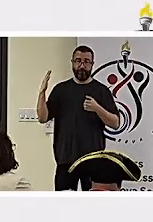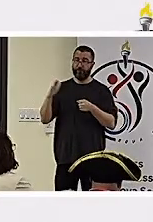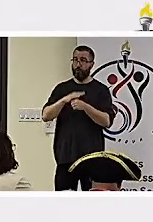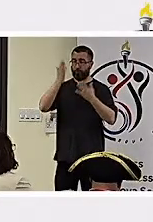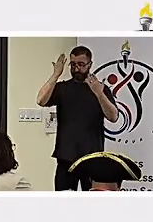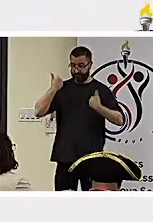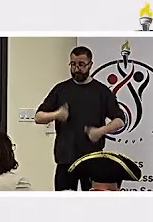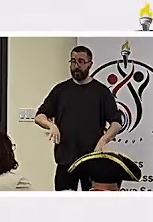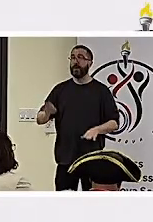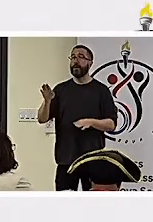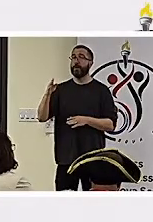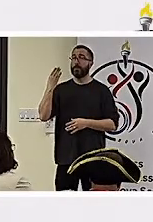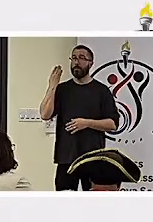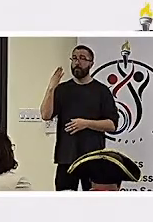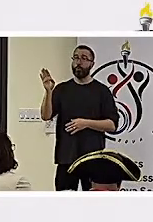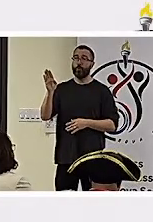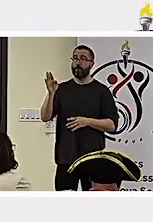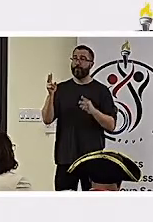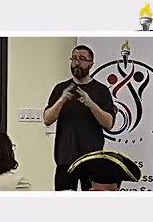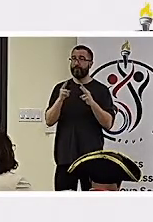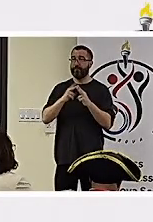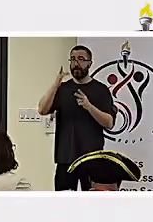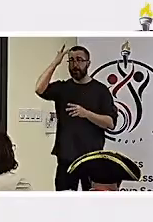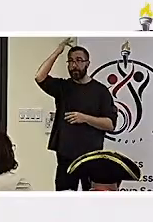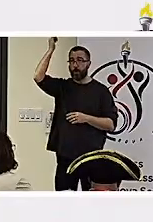very, very bald.